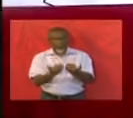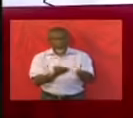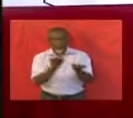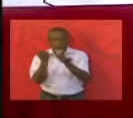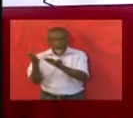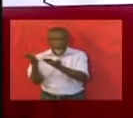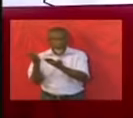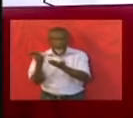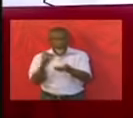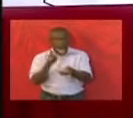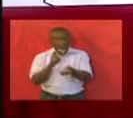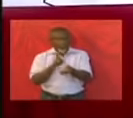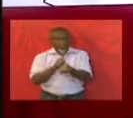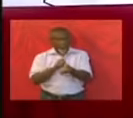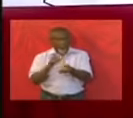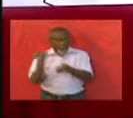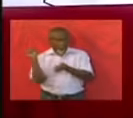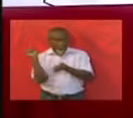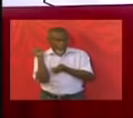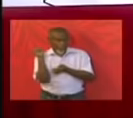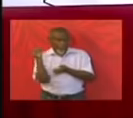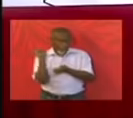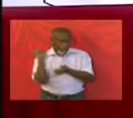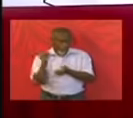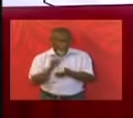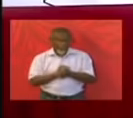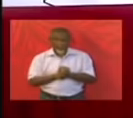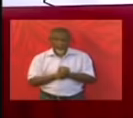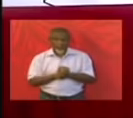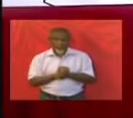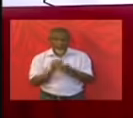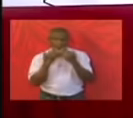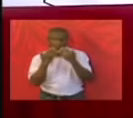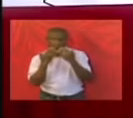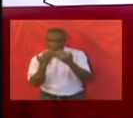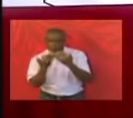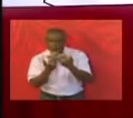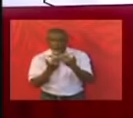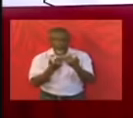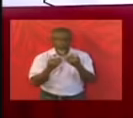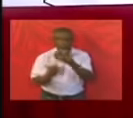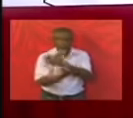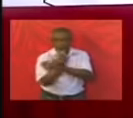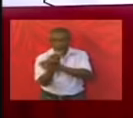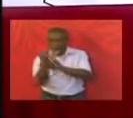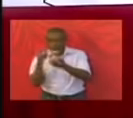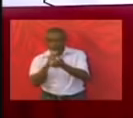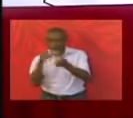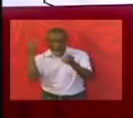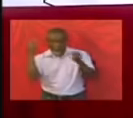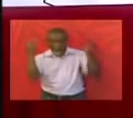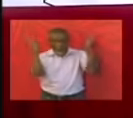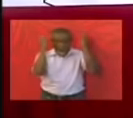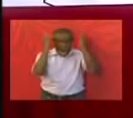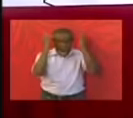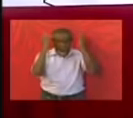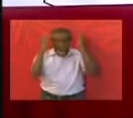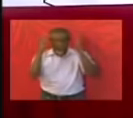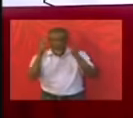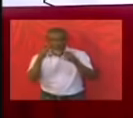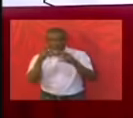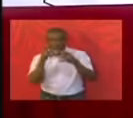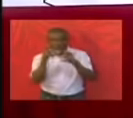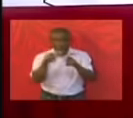Singh, welcome. Thank you, Mr. Alexander, and good morning to my colleague, Dr. Hines. Good morning to members of the